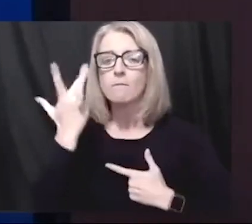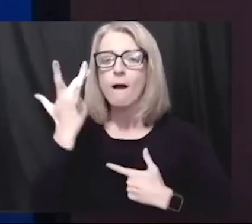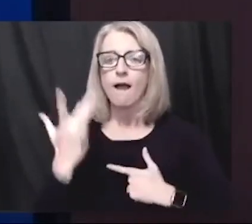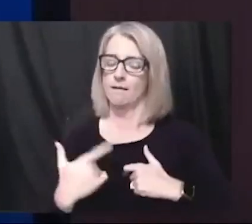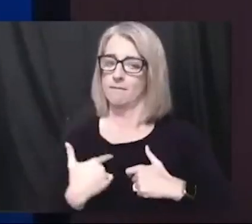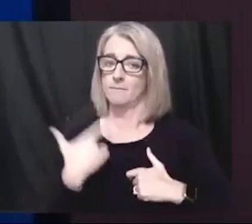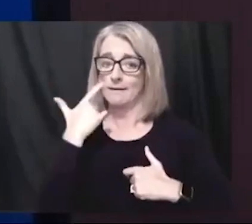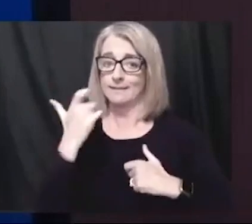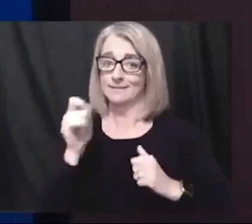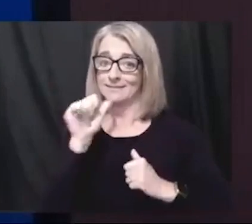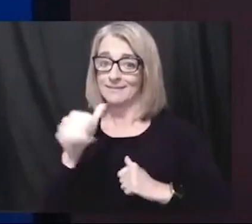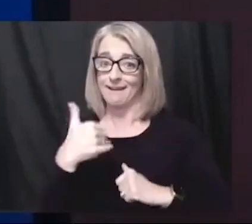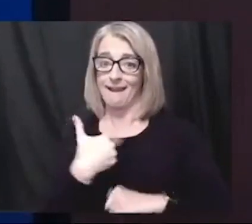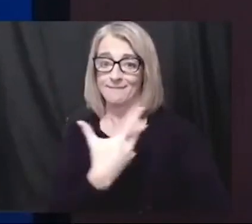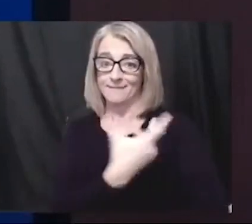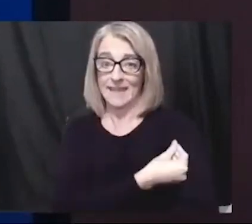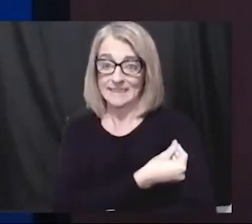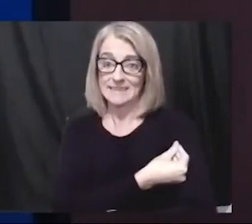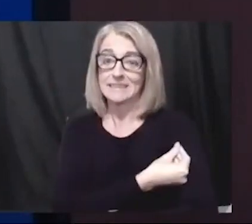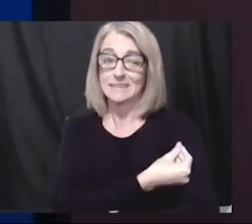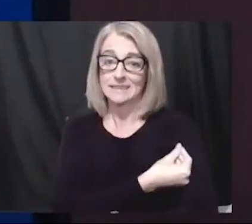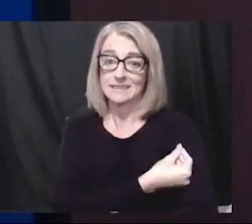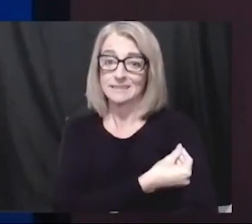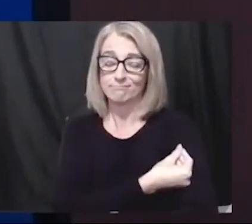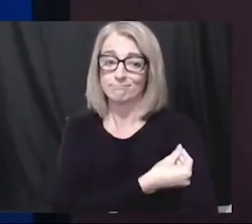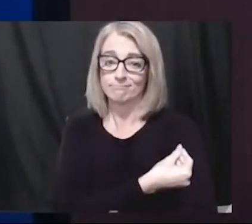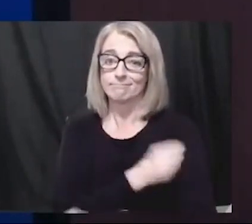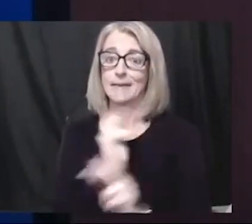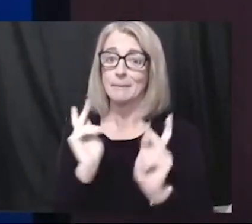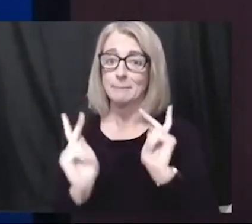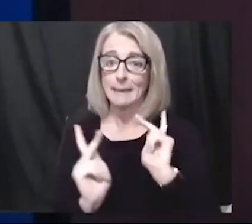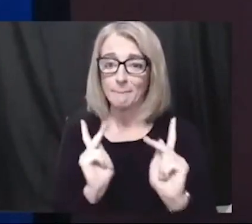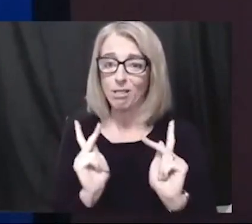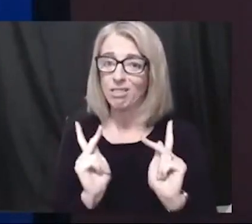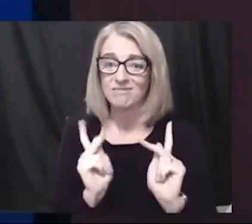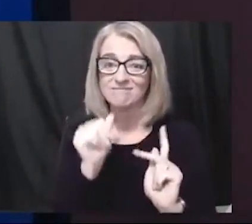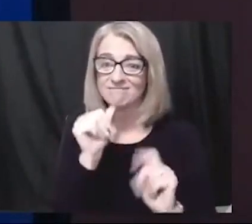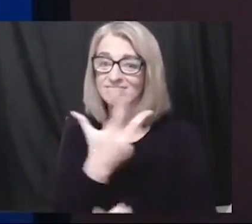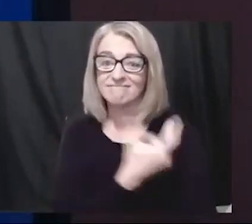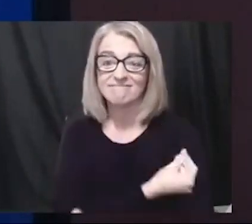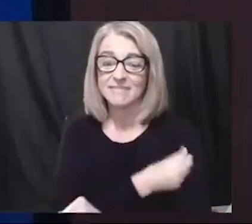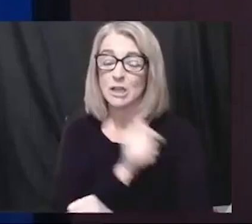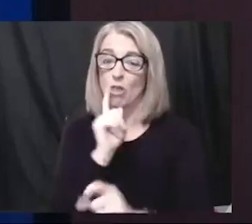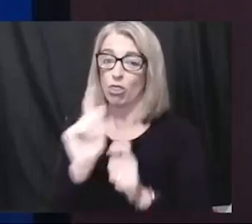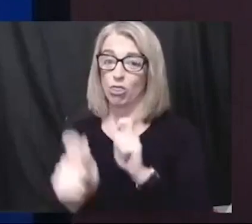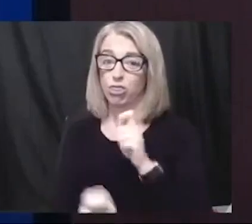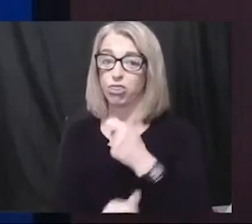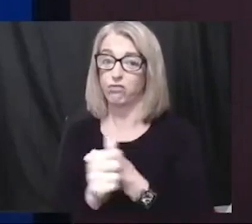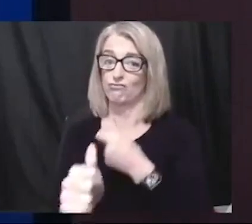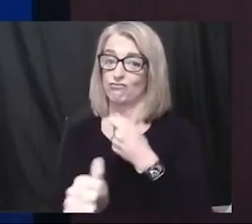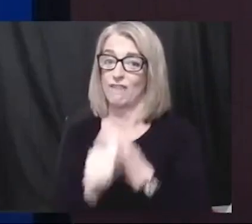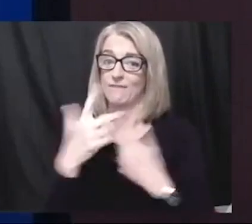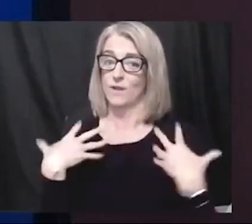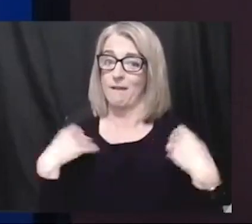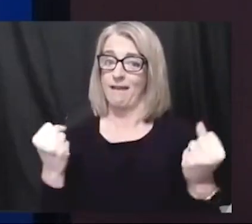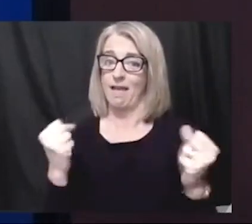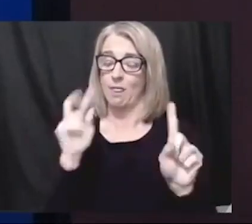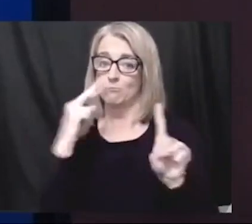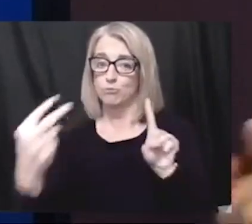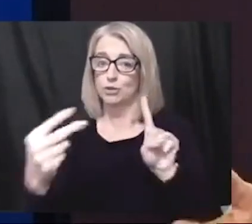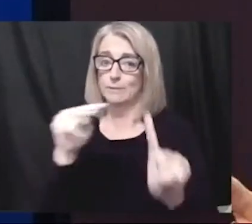unvaccinated patients and unvaccinated people is a threat from a health perspective to all of us,